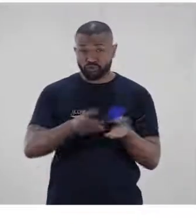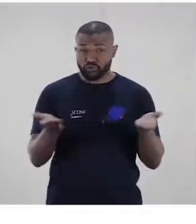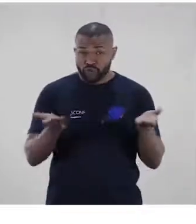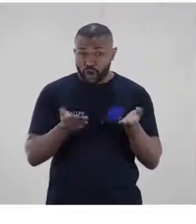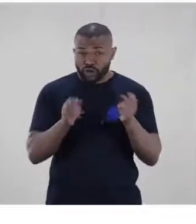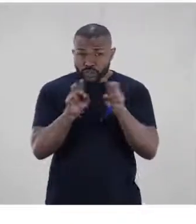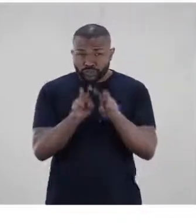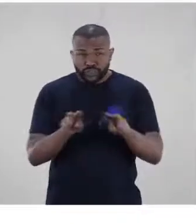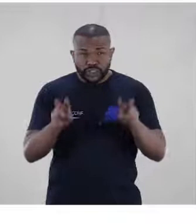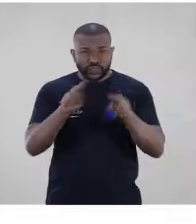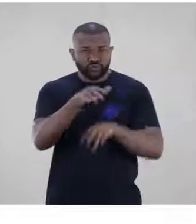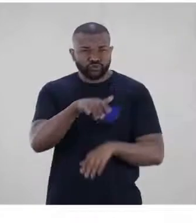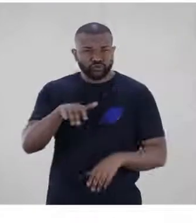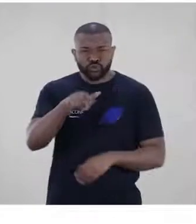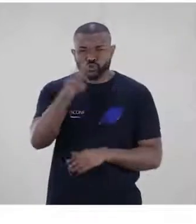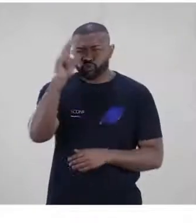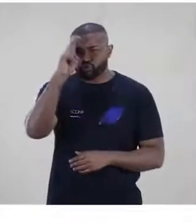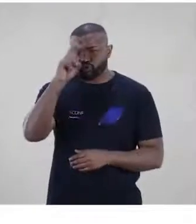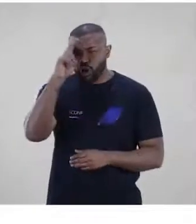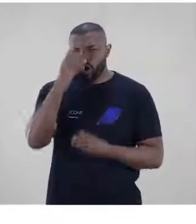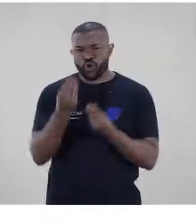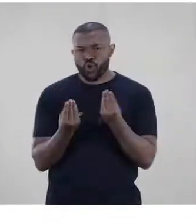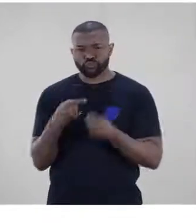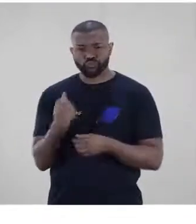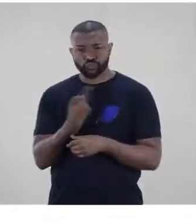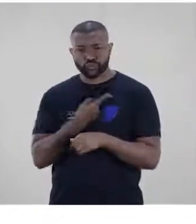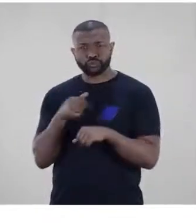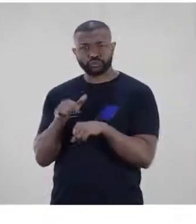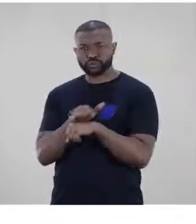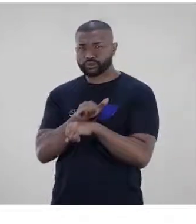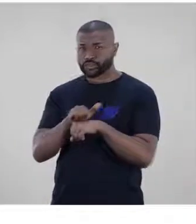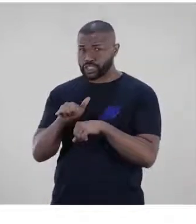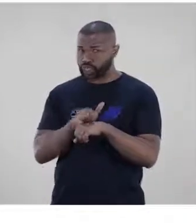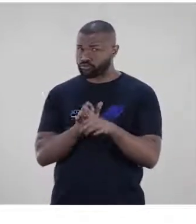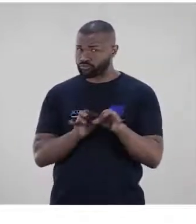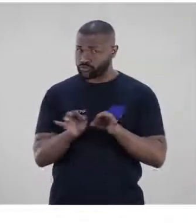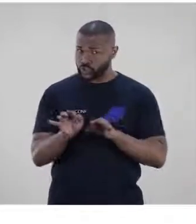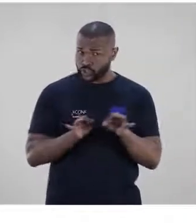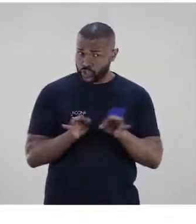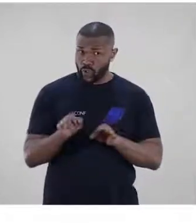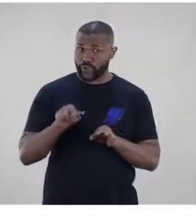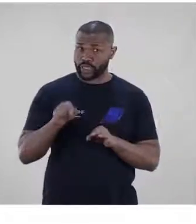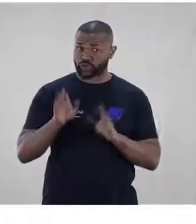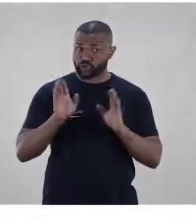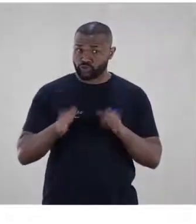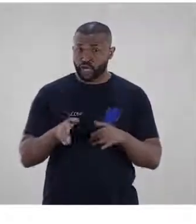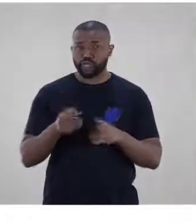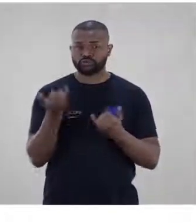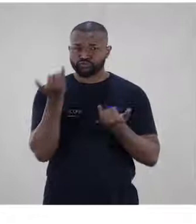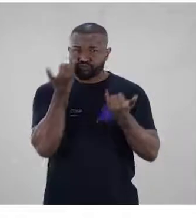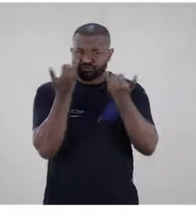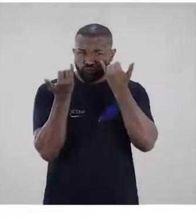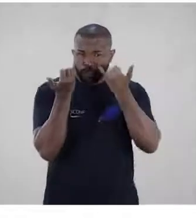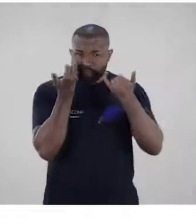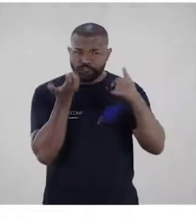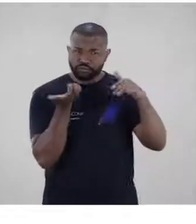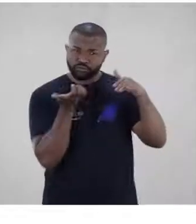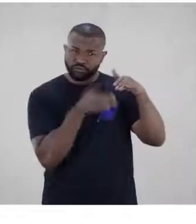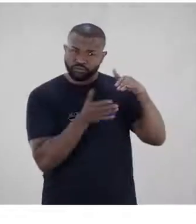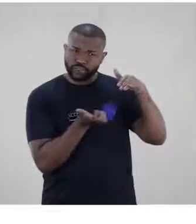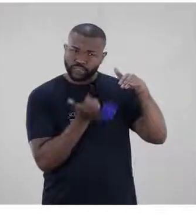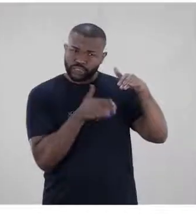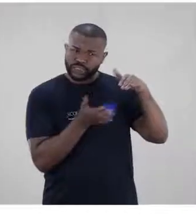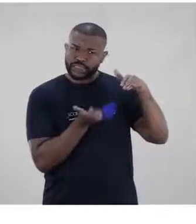you a very quick rundown of the history of how we have architected this analytical data world, we have had data